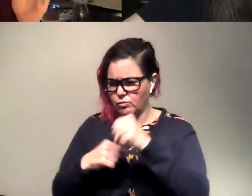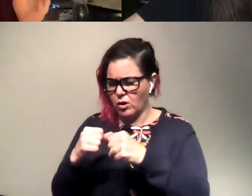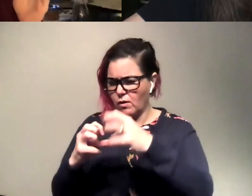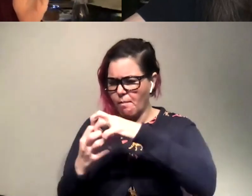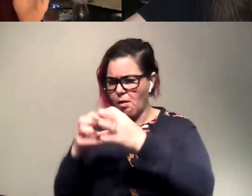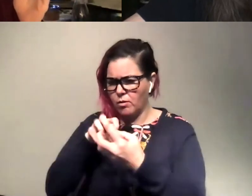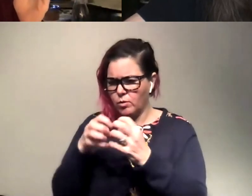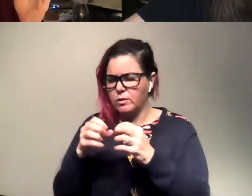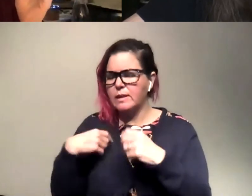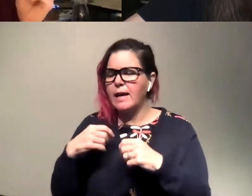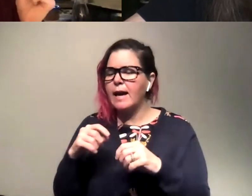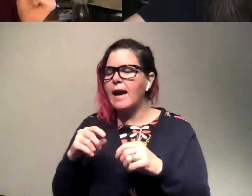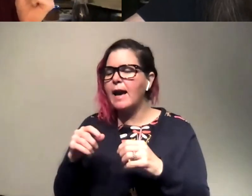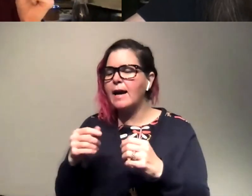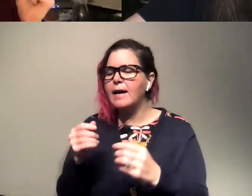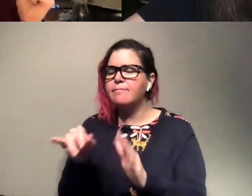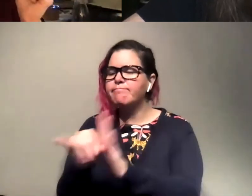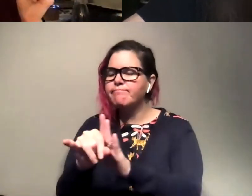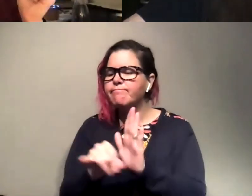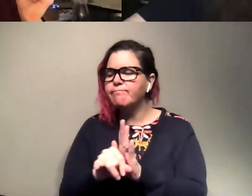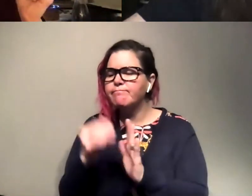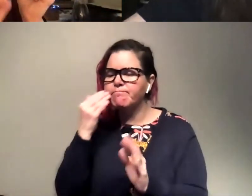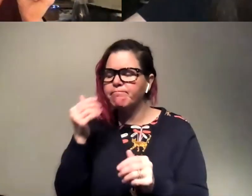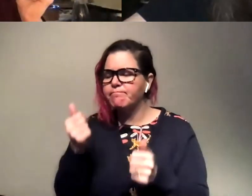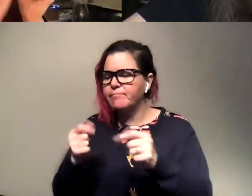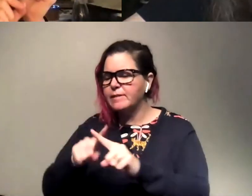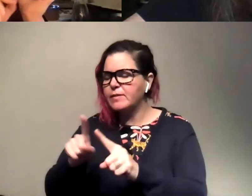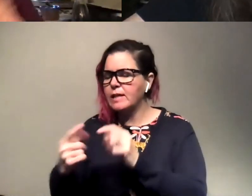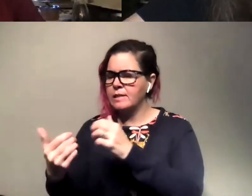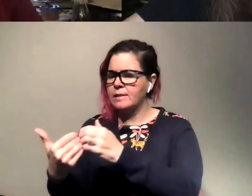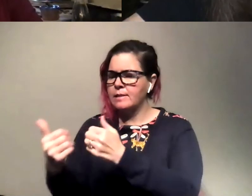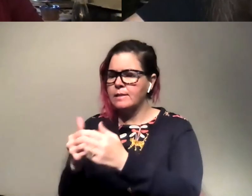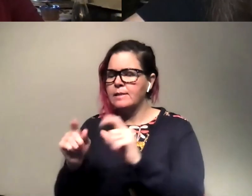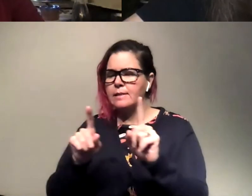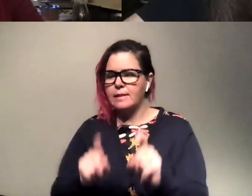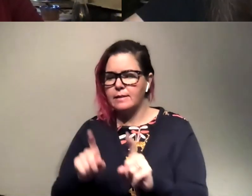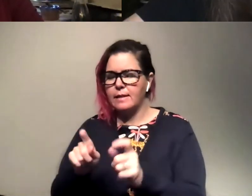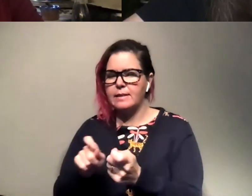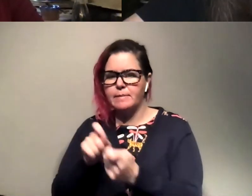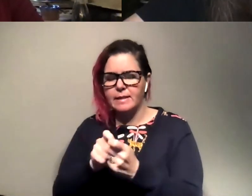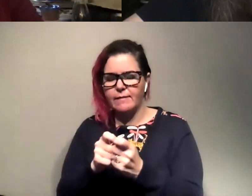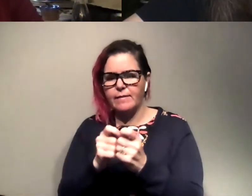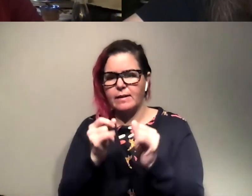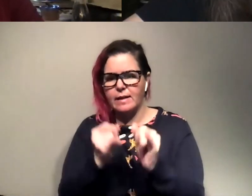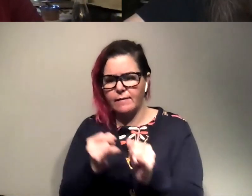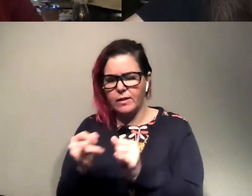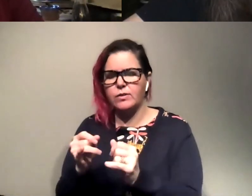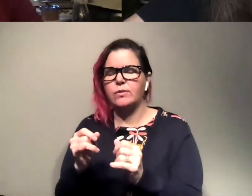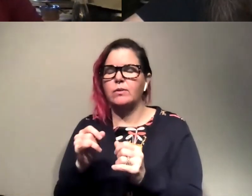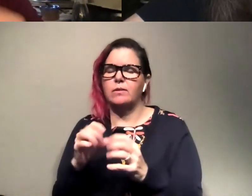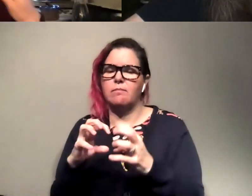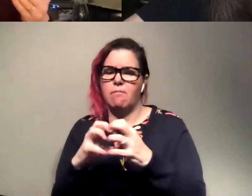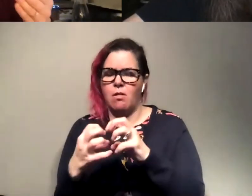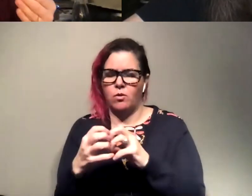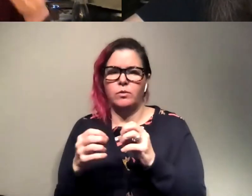can differentiate them. And then they can start to separate out and test those specific molecular entities to